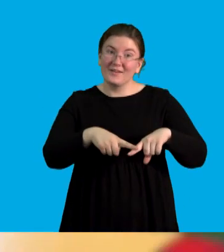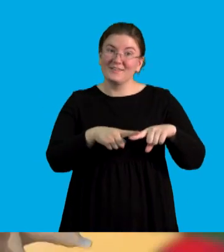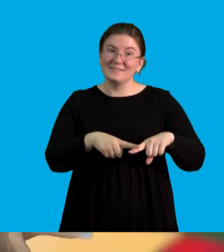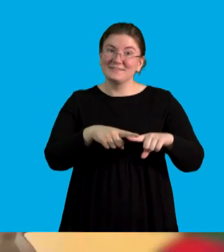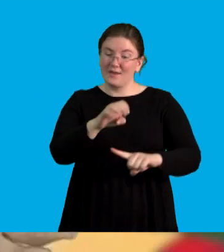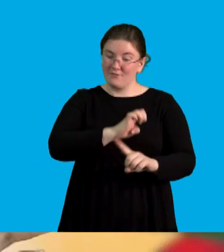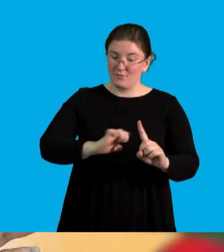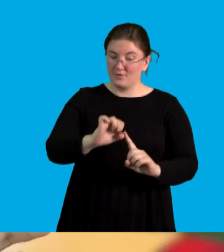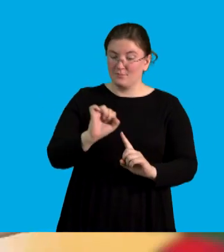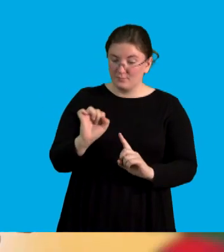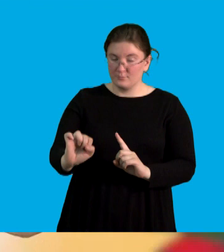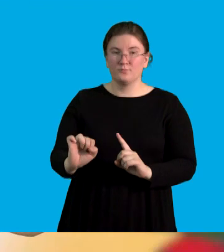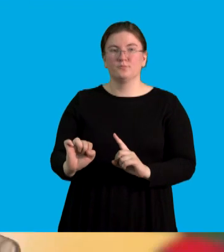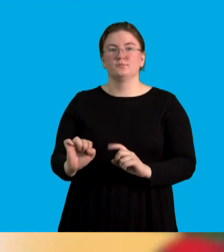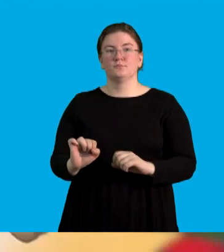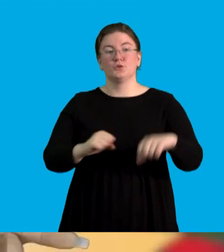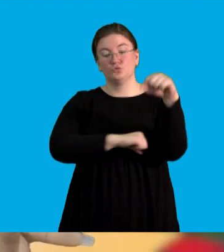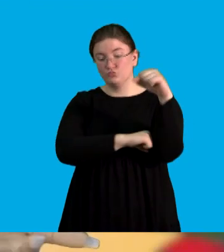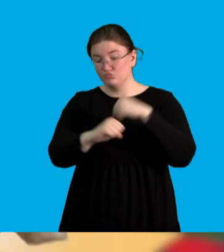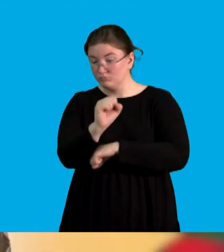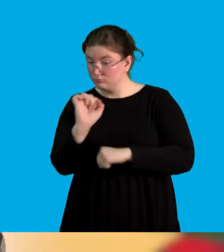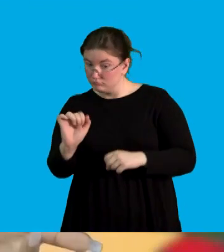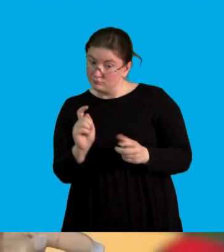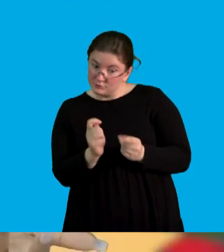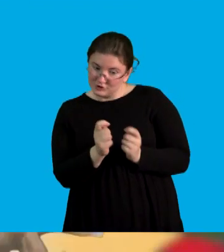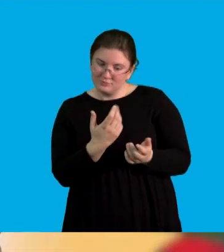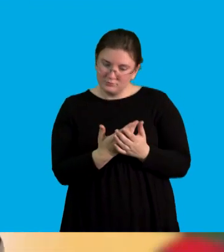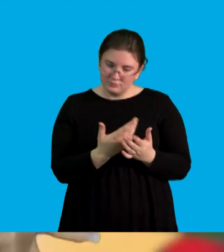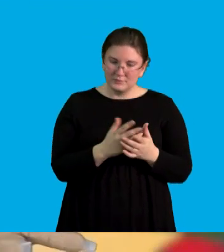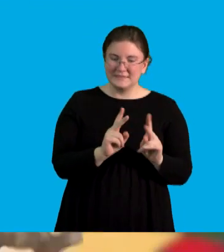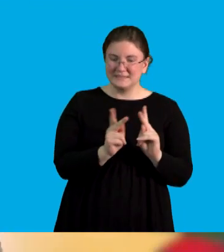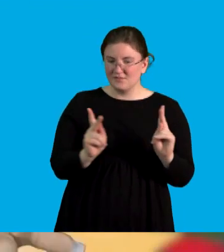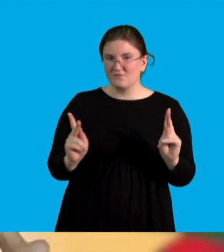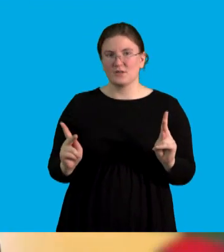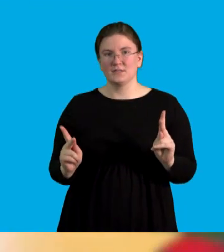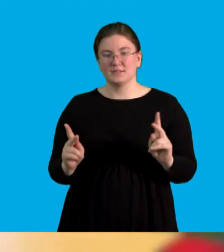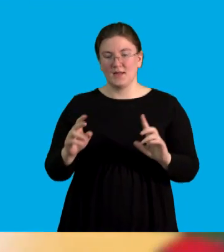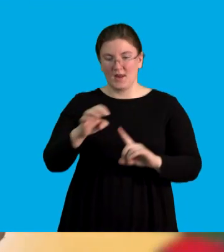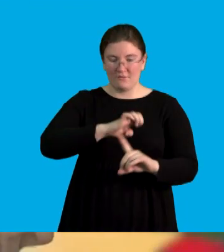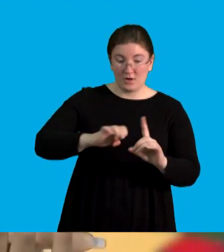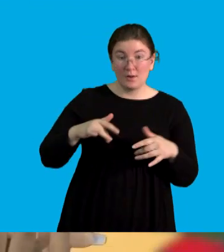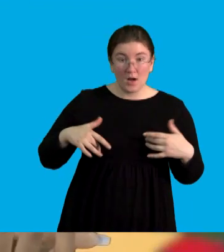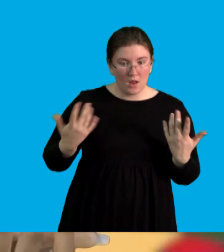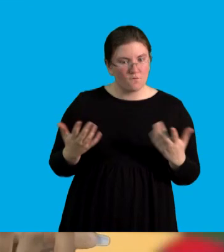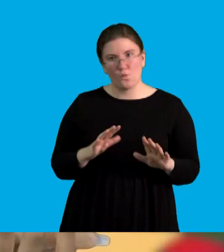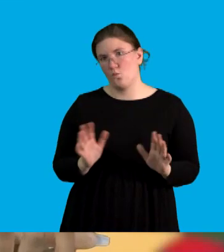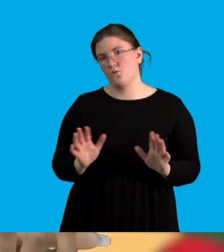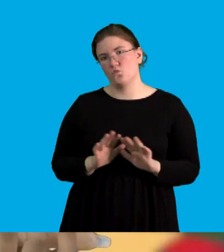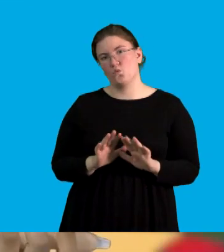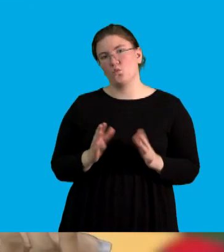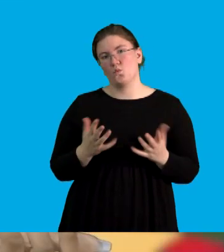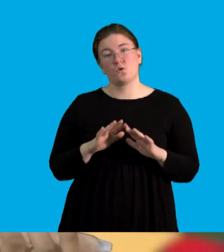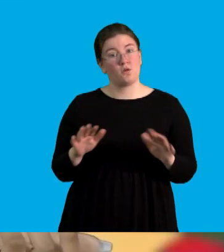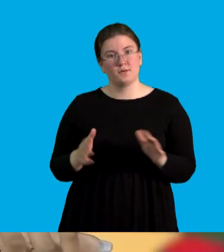the habitat and how they are structurally adapted to live in the different kinds of